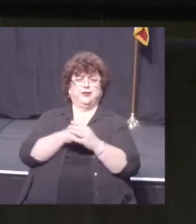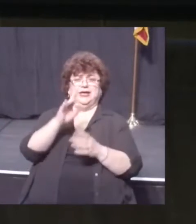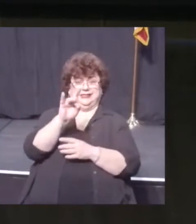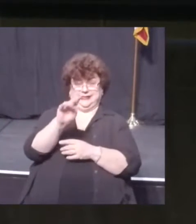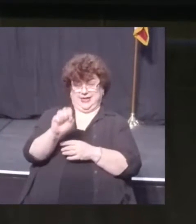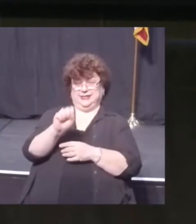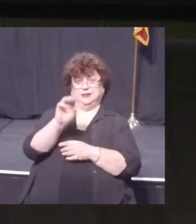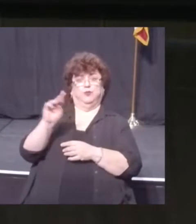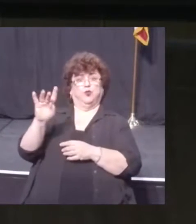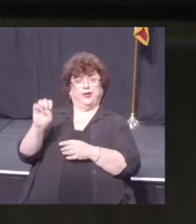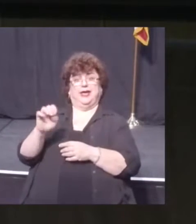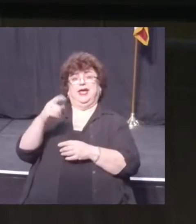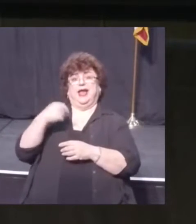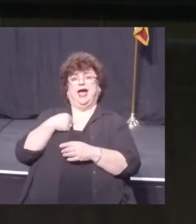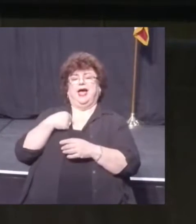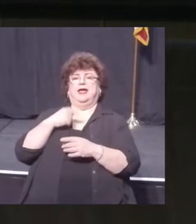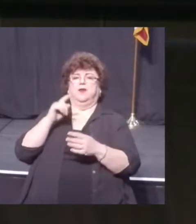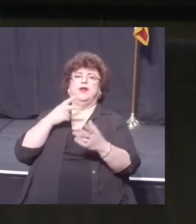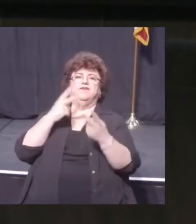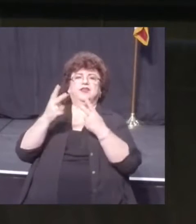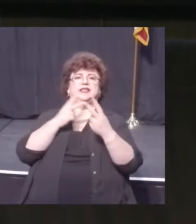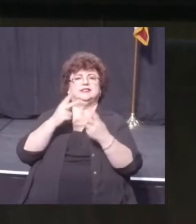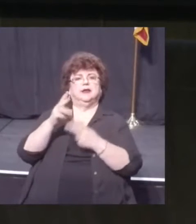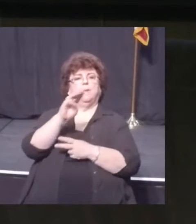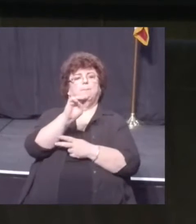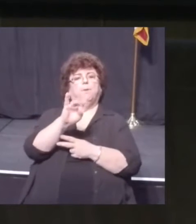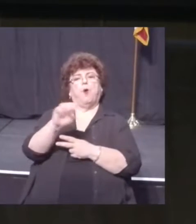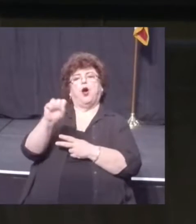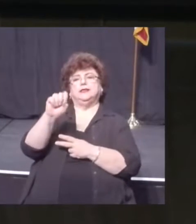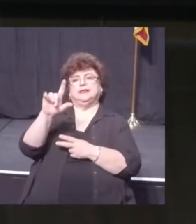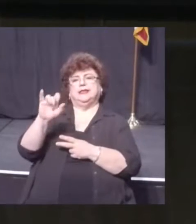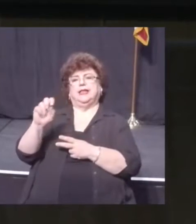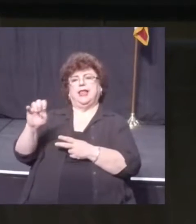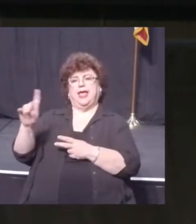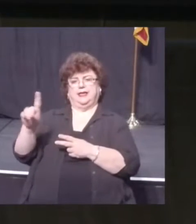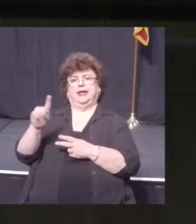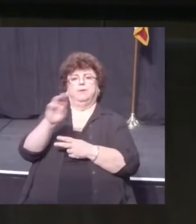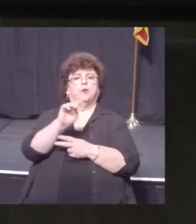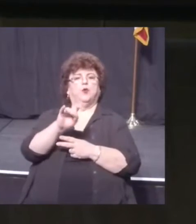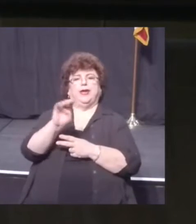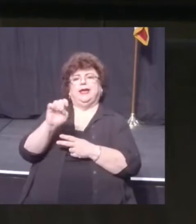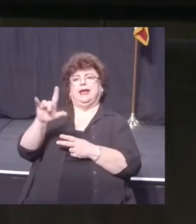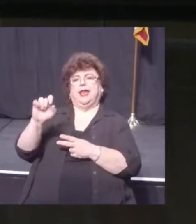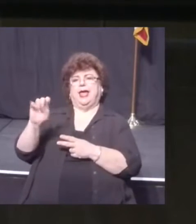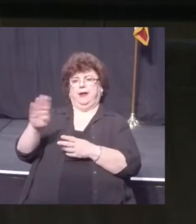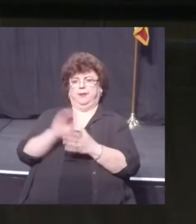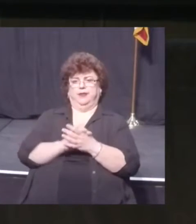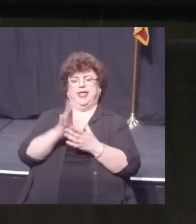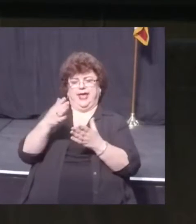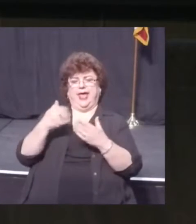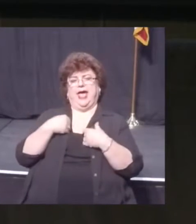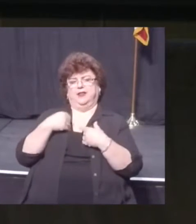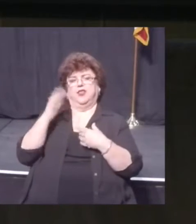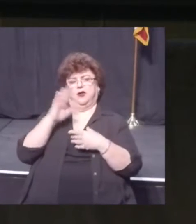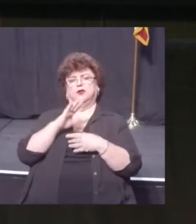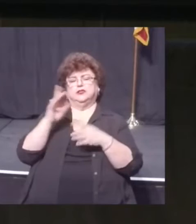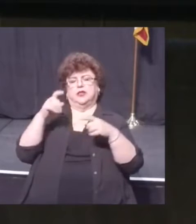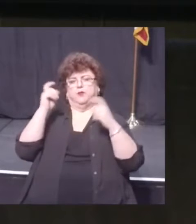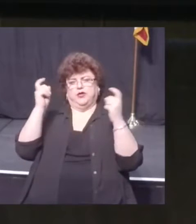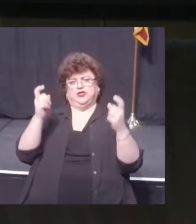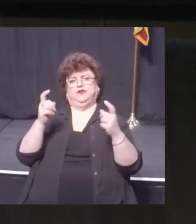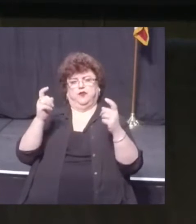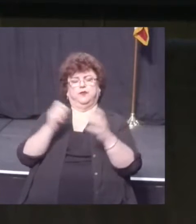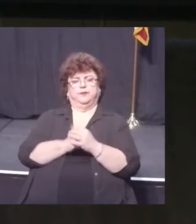Marie, and I visited Moss Landing Marine Labs shortly before their 50th anniversary celebration earlier this month.